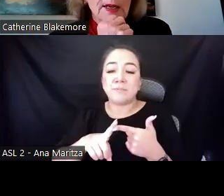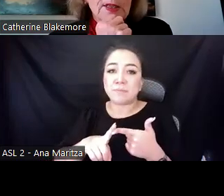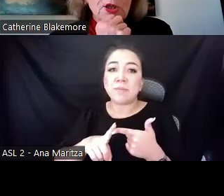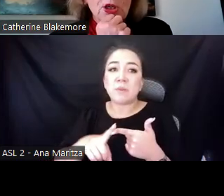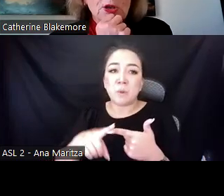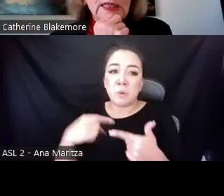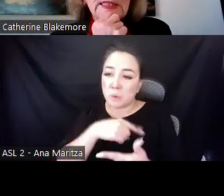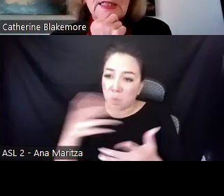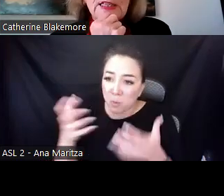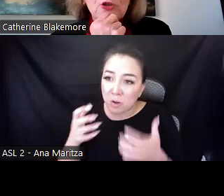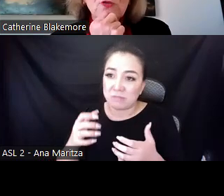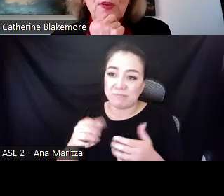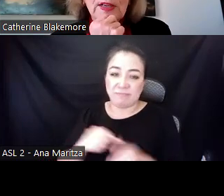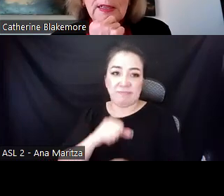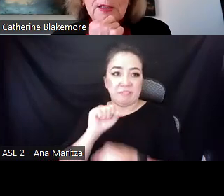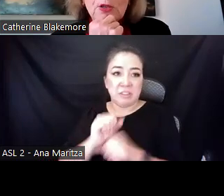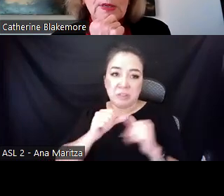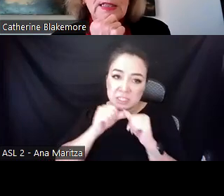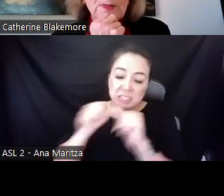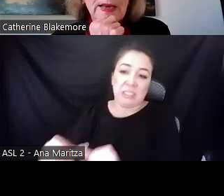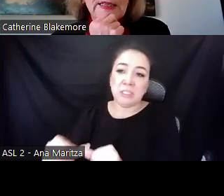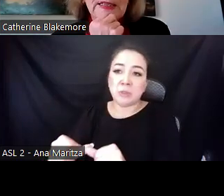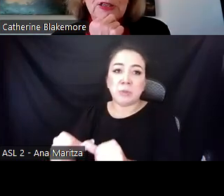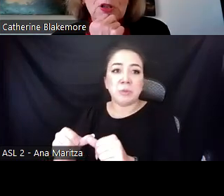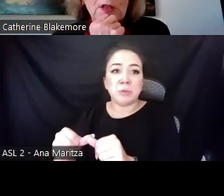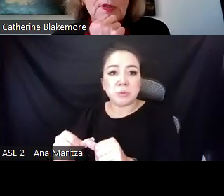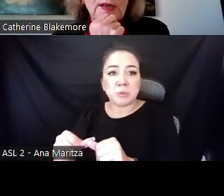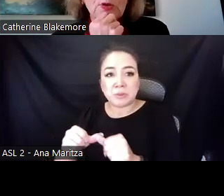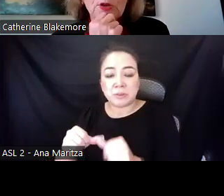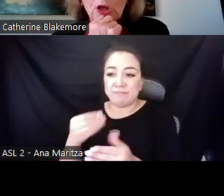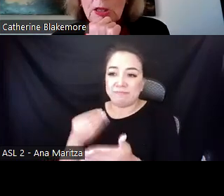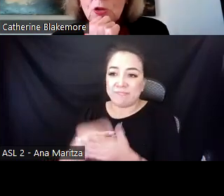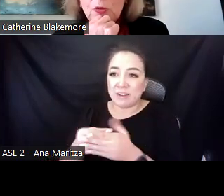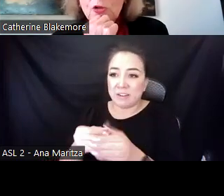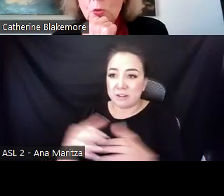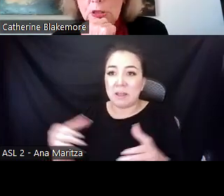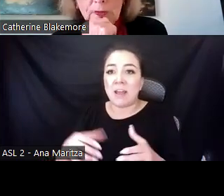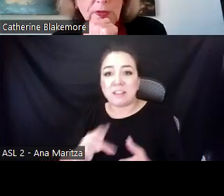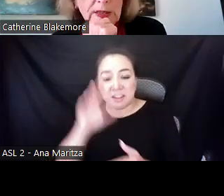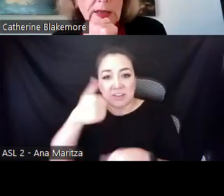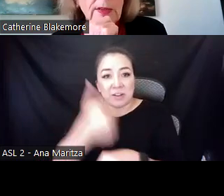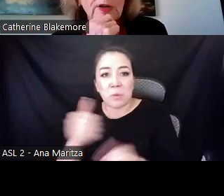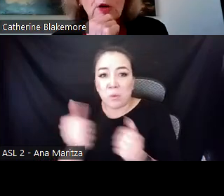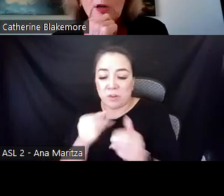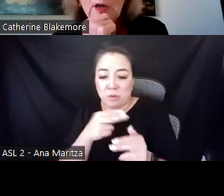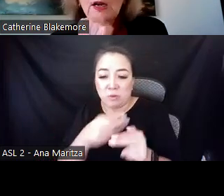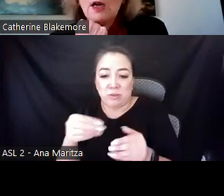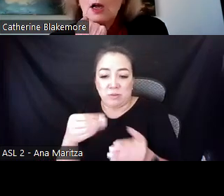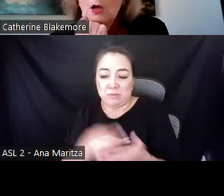to secure continued funding to expand initiatives that were launched with short-term funding.